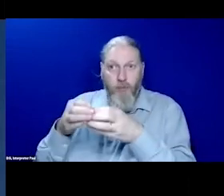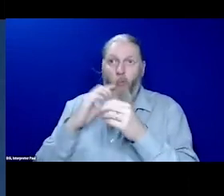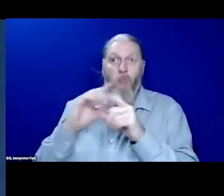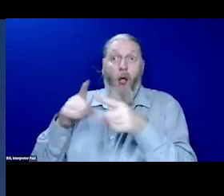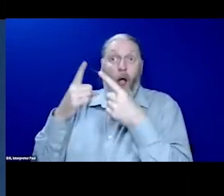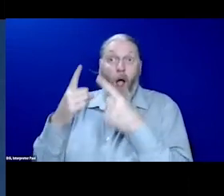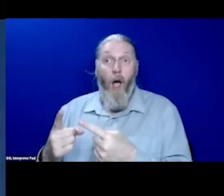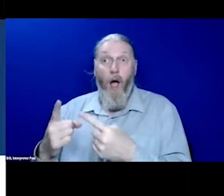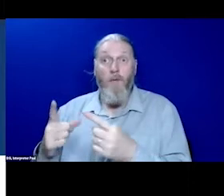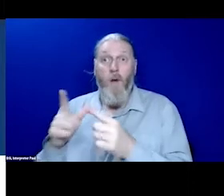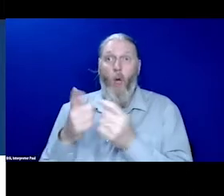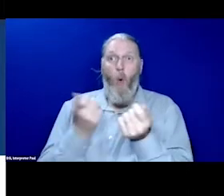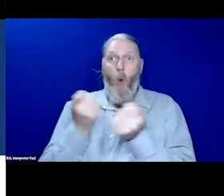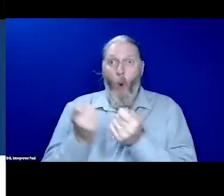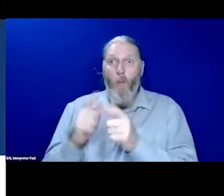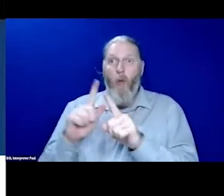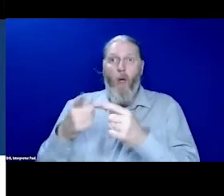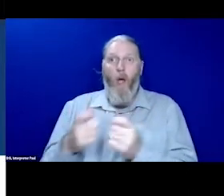world.